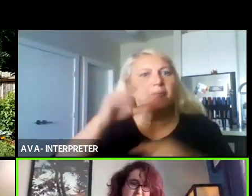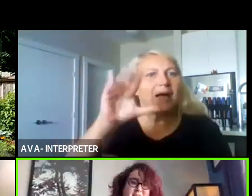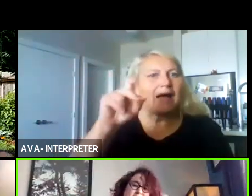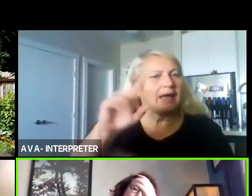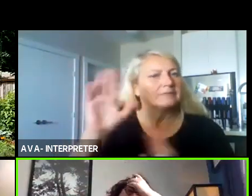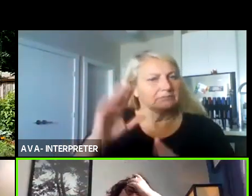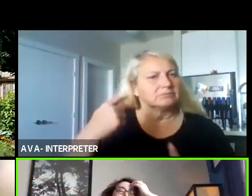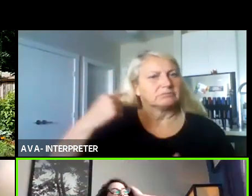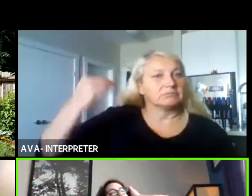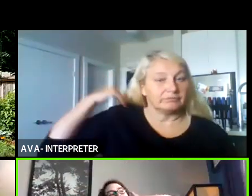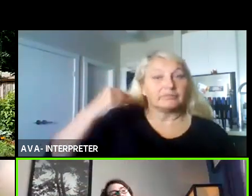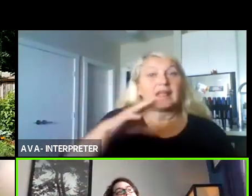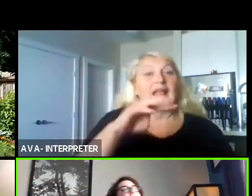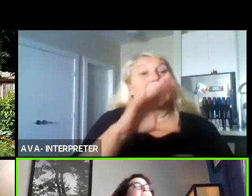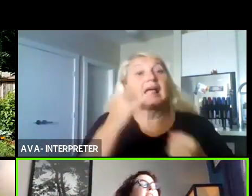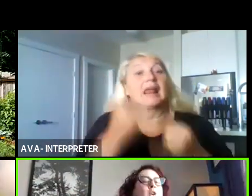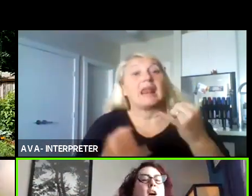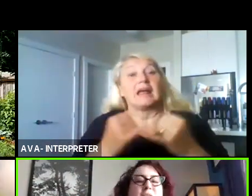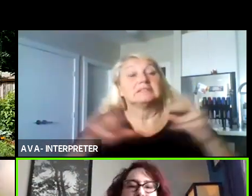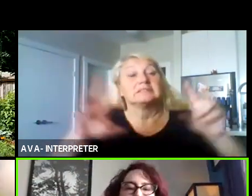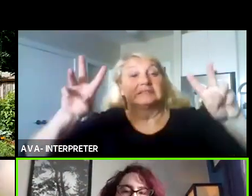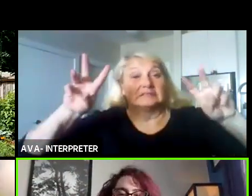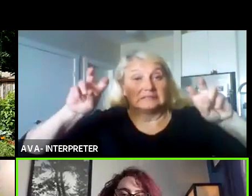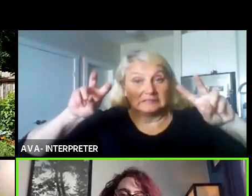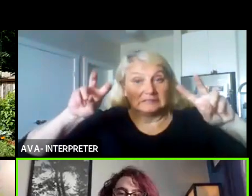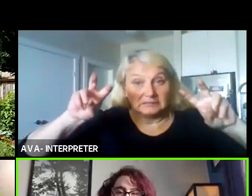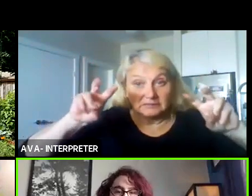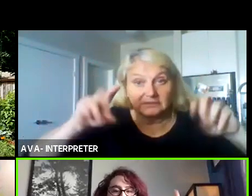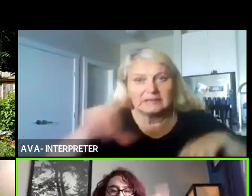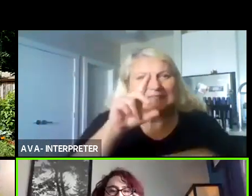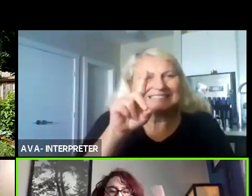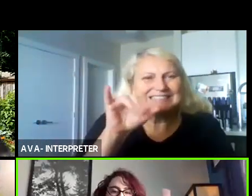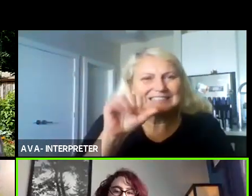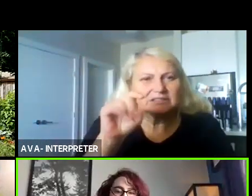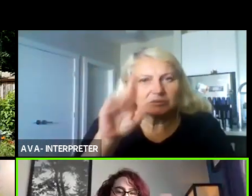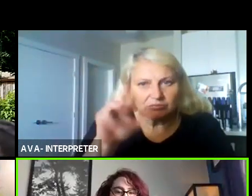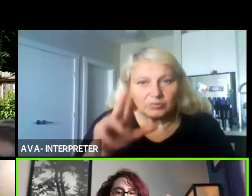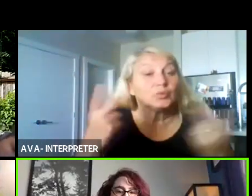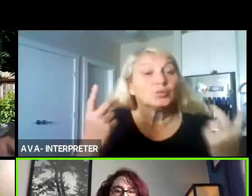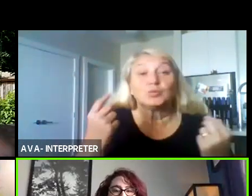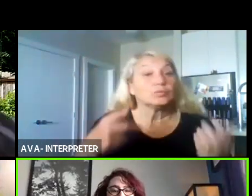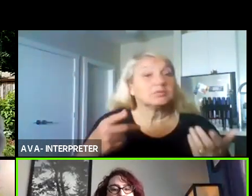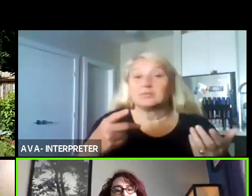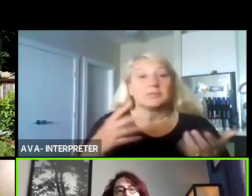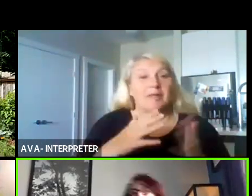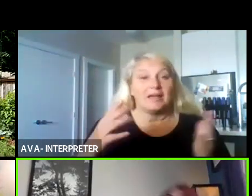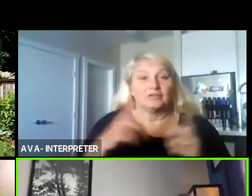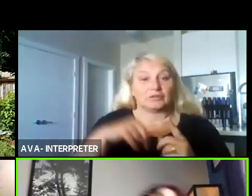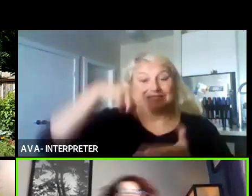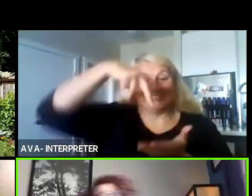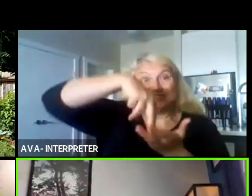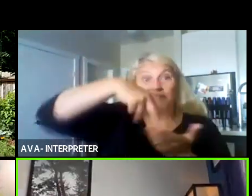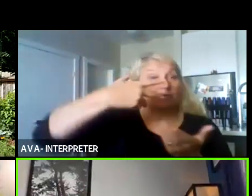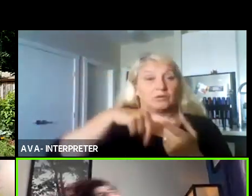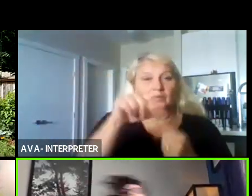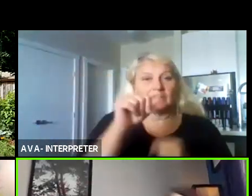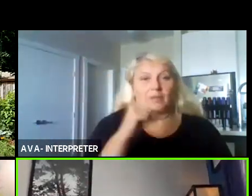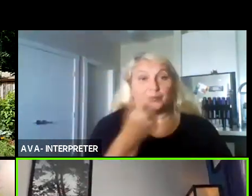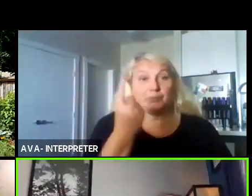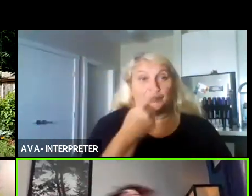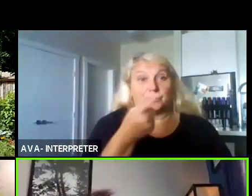Excellent. And the last one is vestibular. So often the best one is to spin in circles, but another way you can